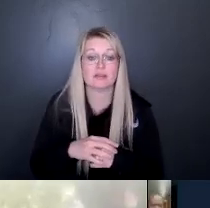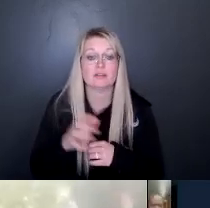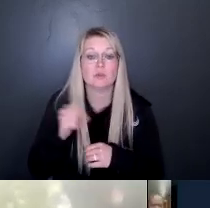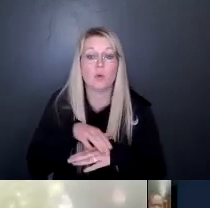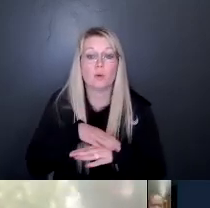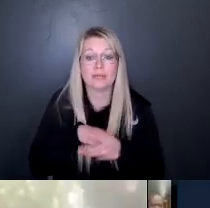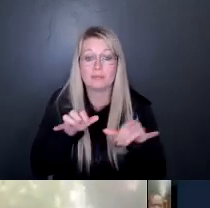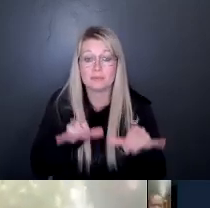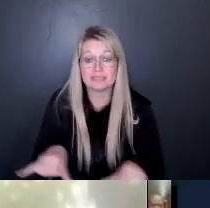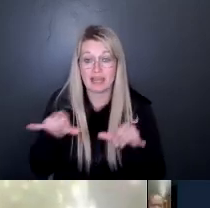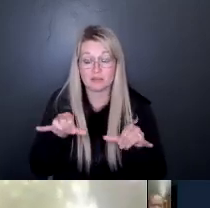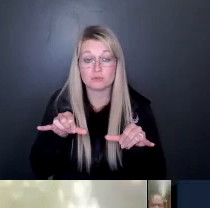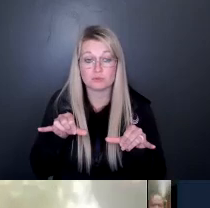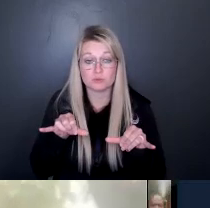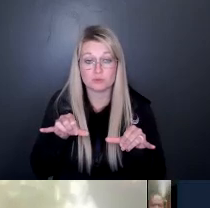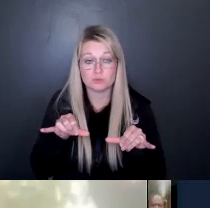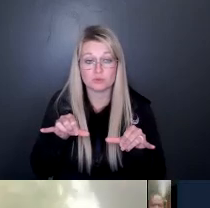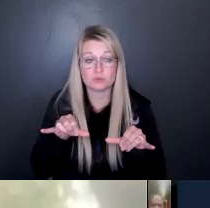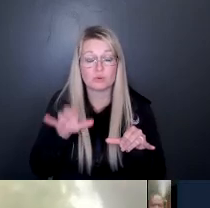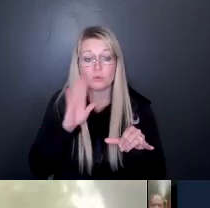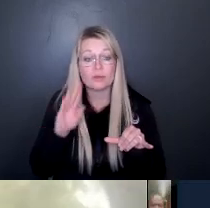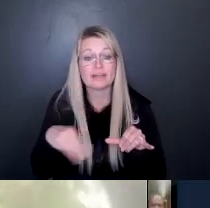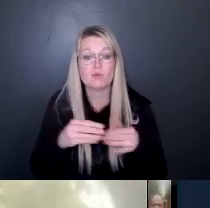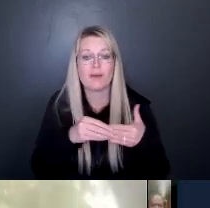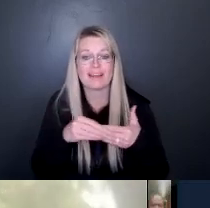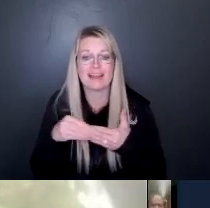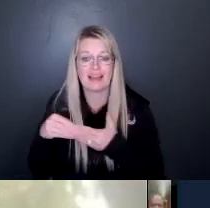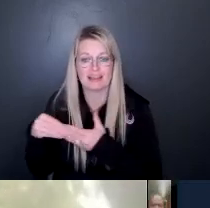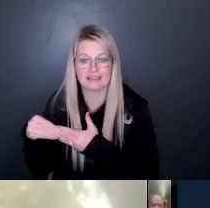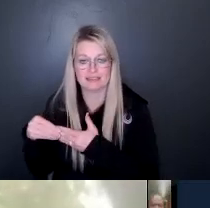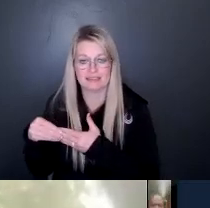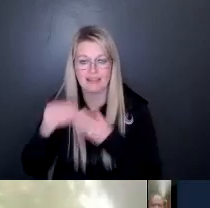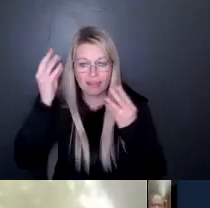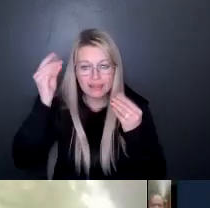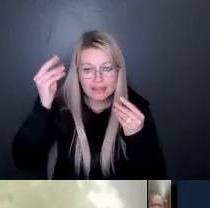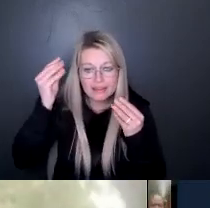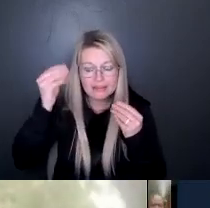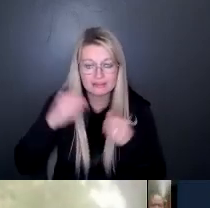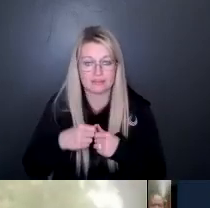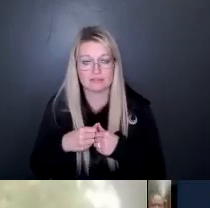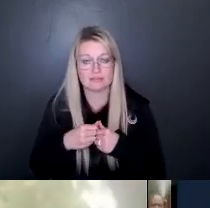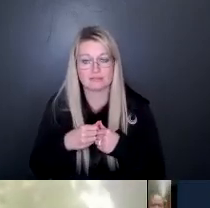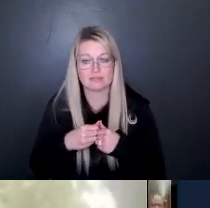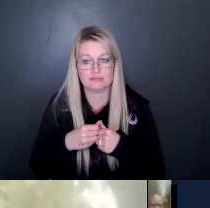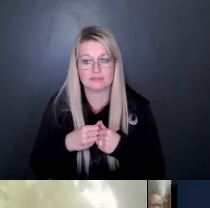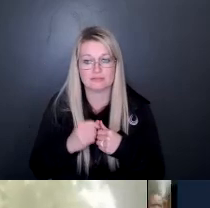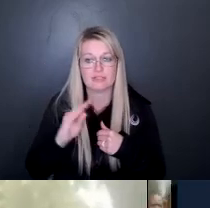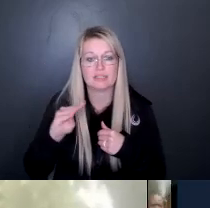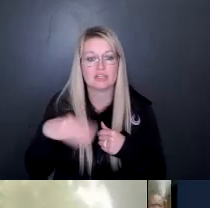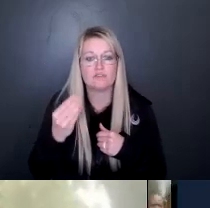minimum standards give you a guide, give you a thinking, give you an